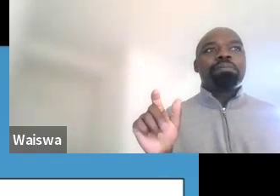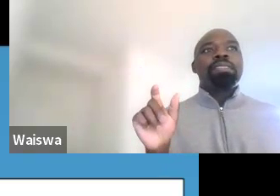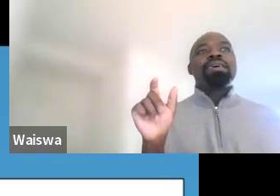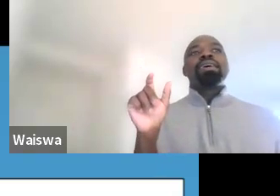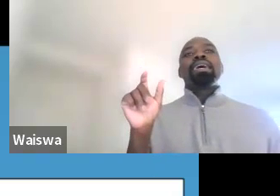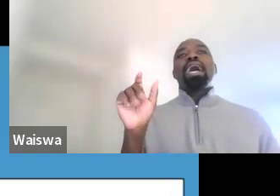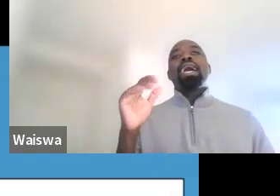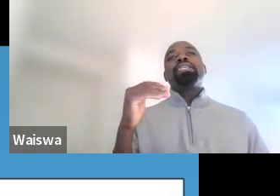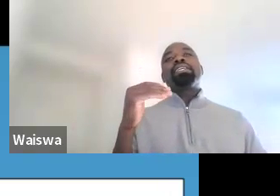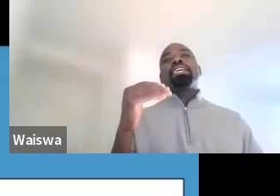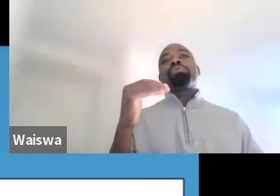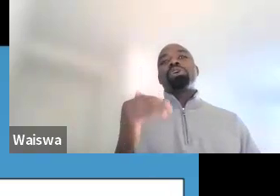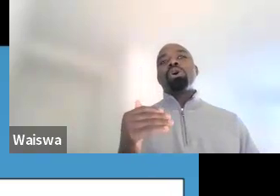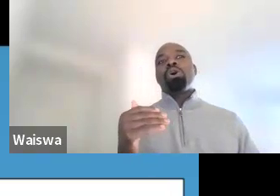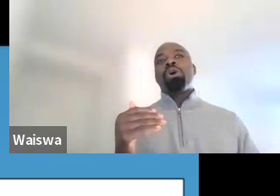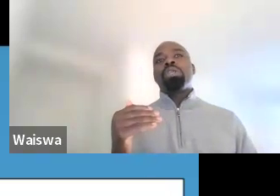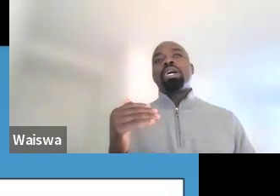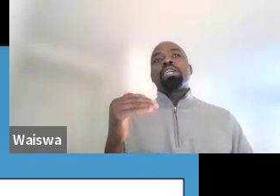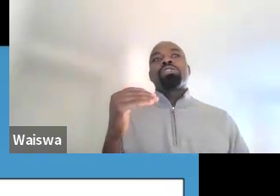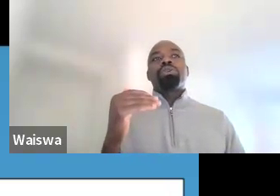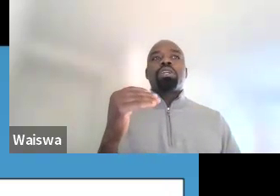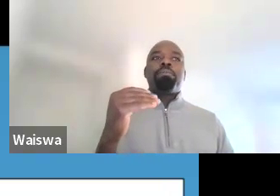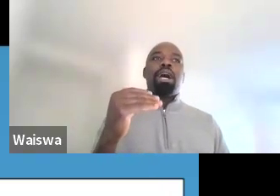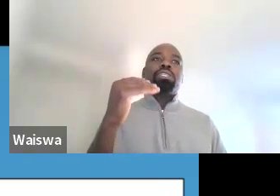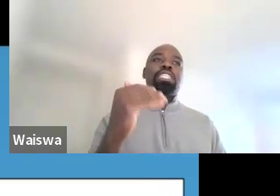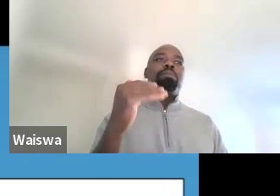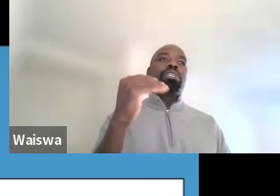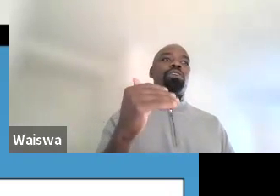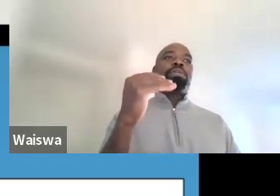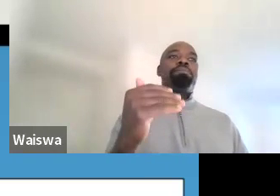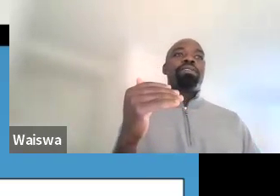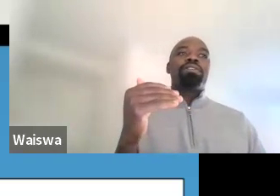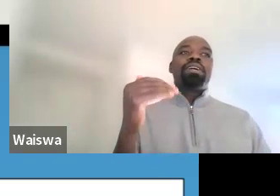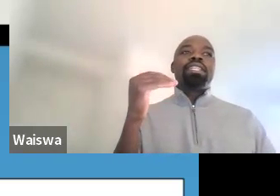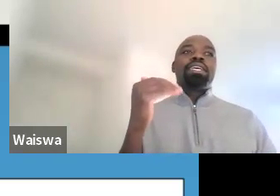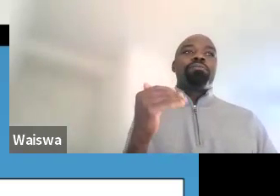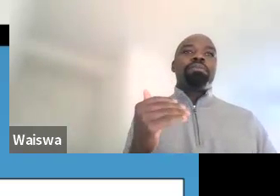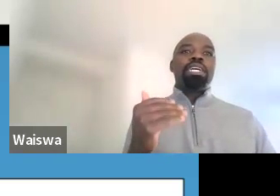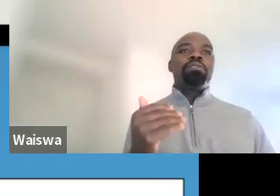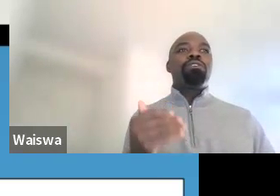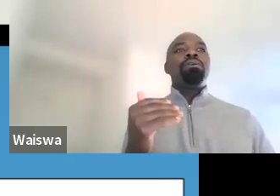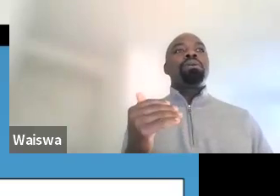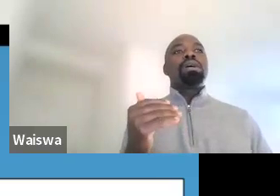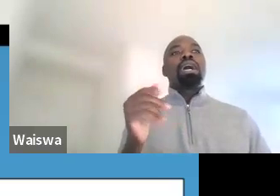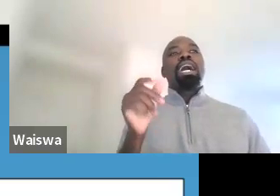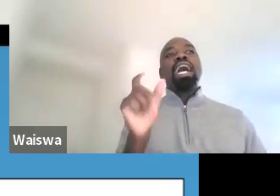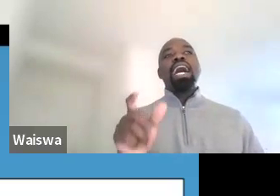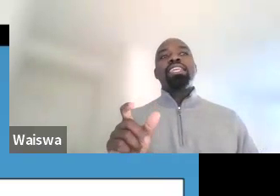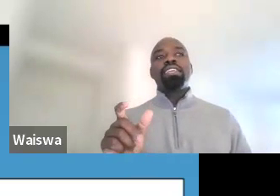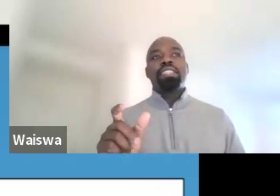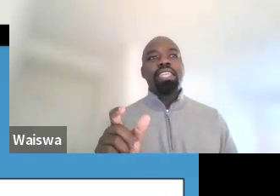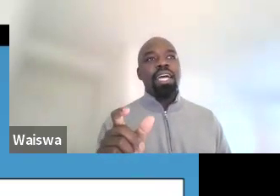problem. And then we go on to talk about some of the commitments that have been made before.